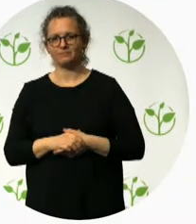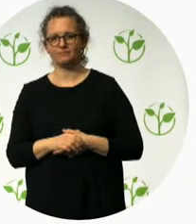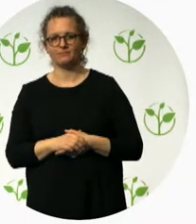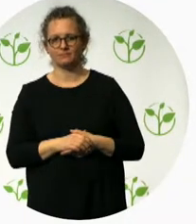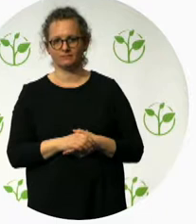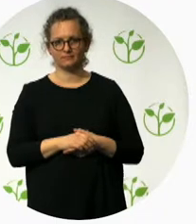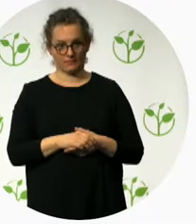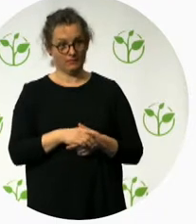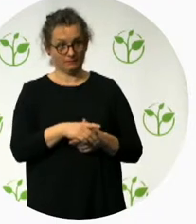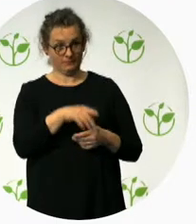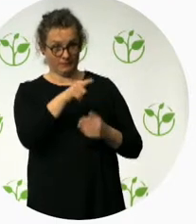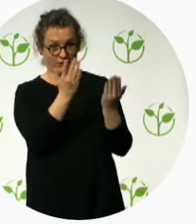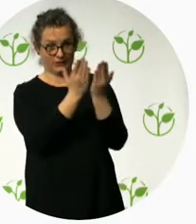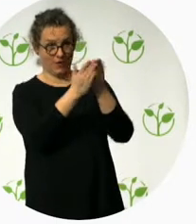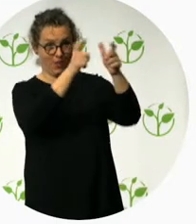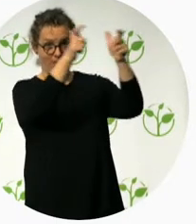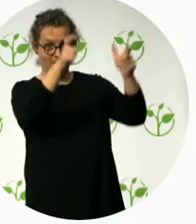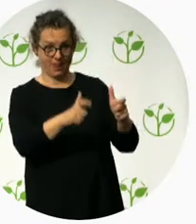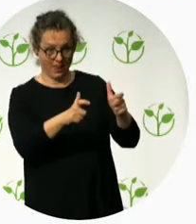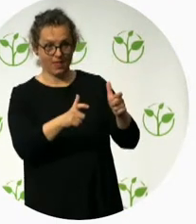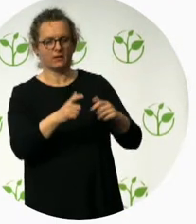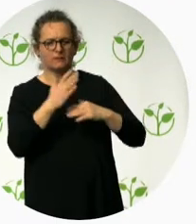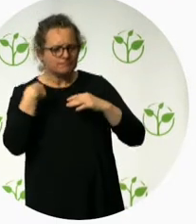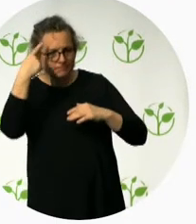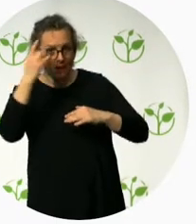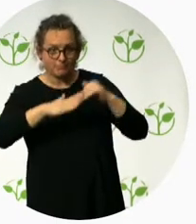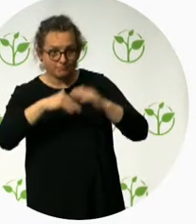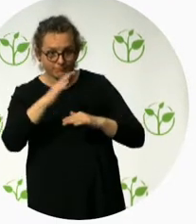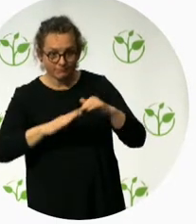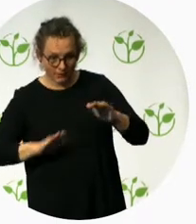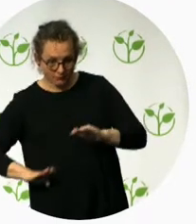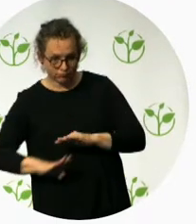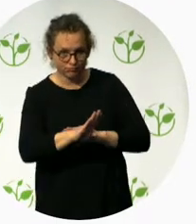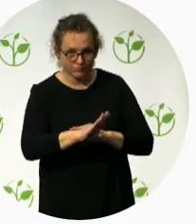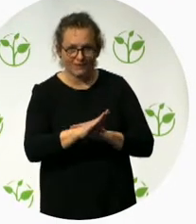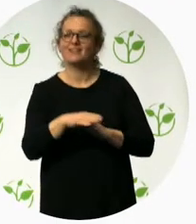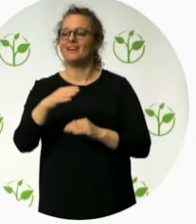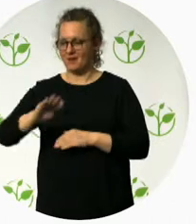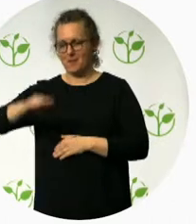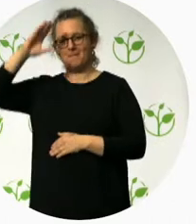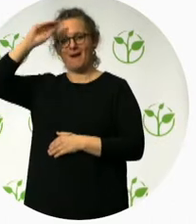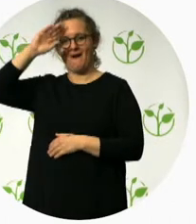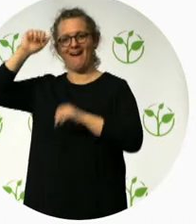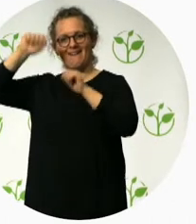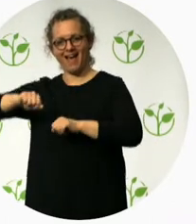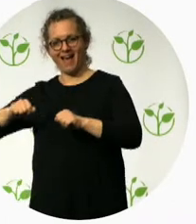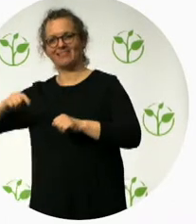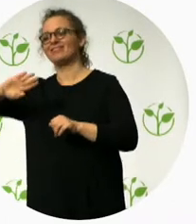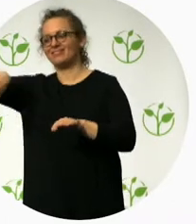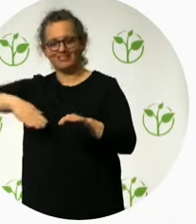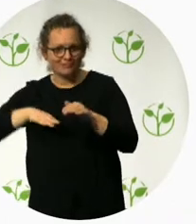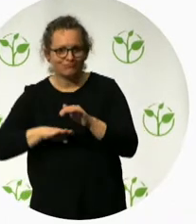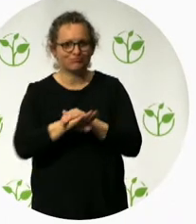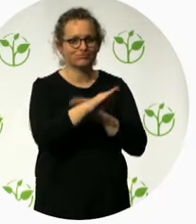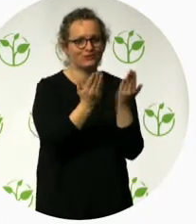was given a wheelchair, two more children with disabilities enrolled in this school, and also a teacher with a disability also joined